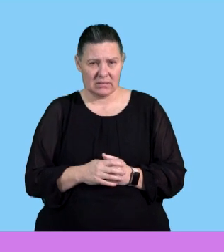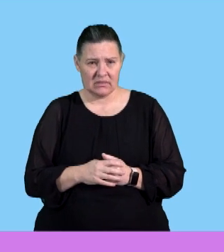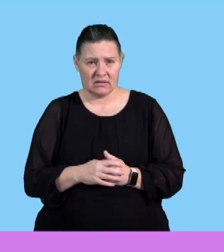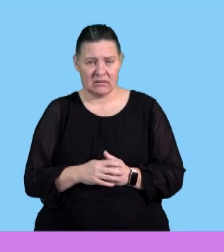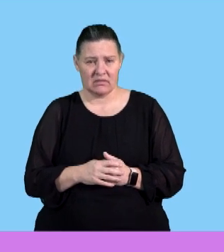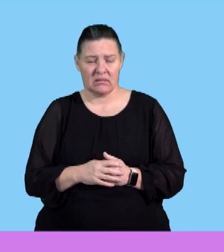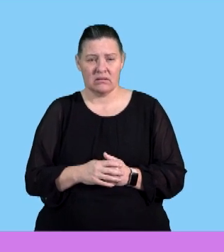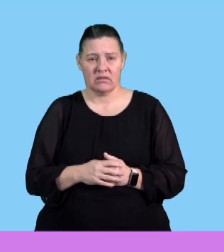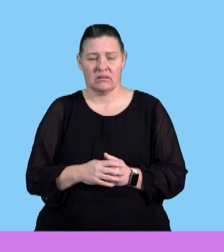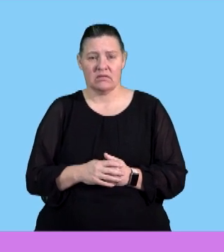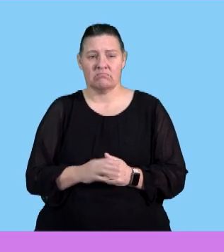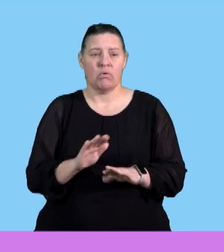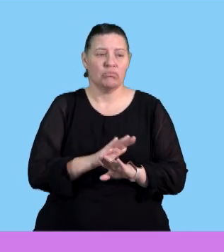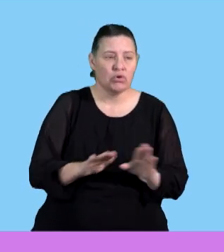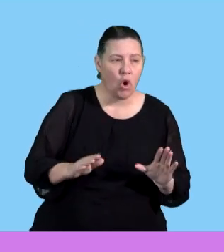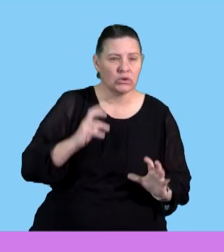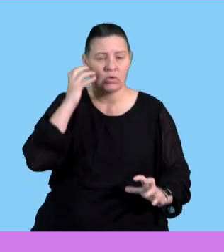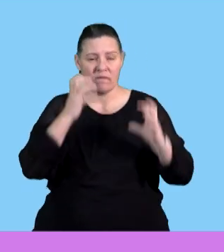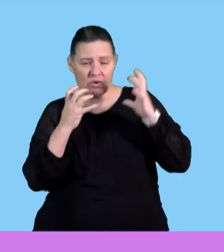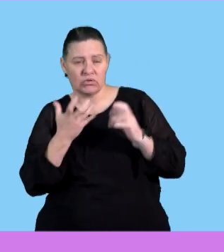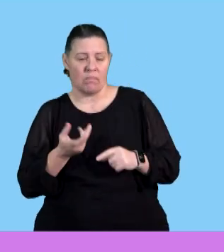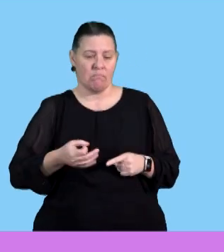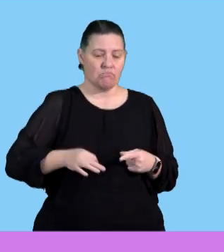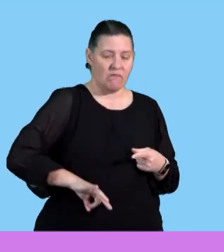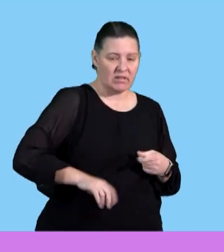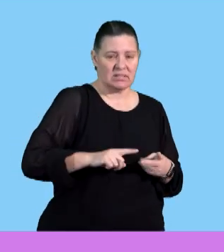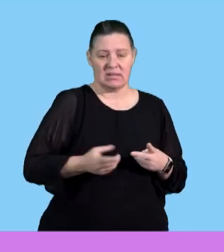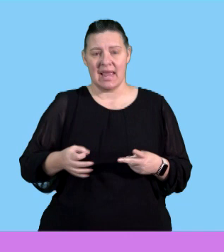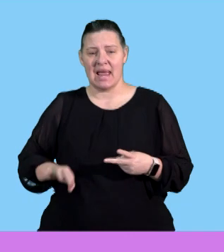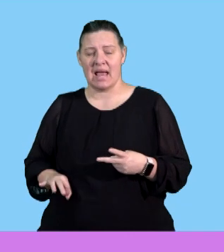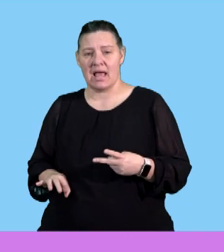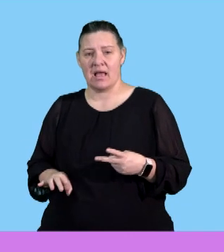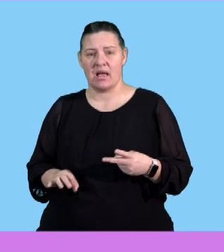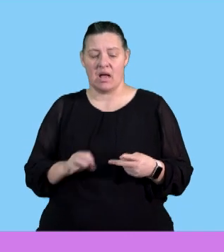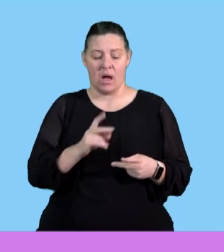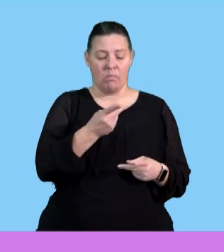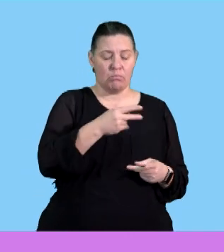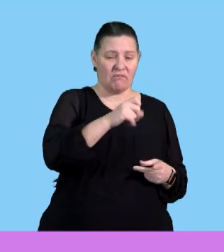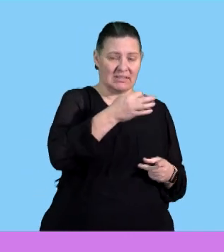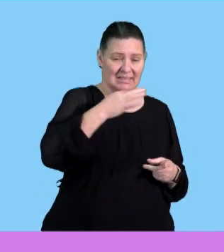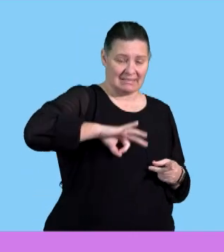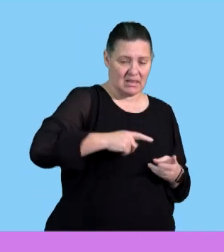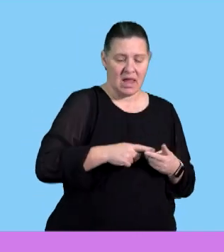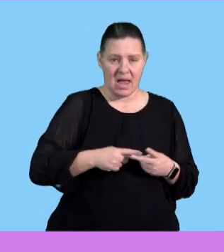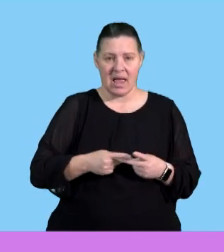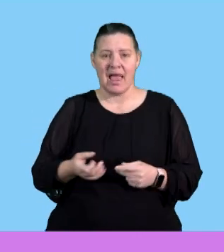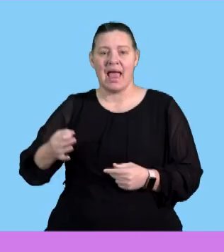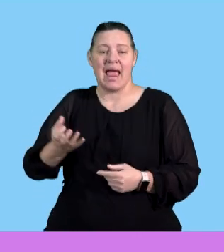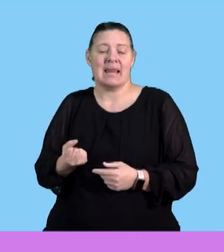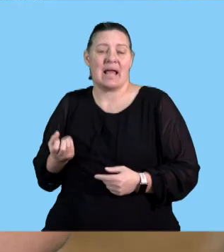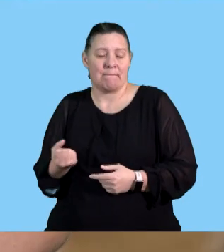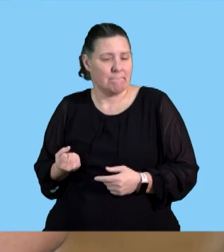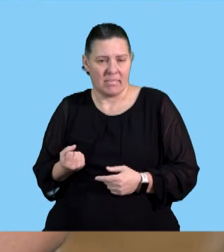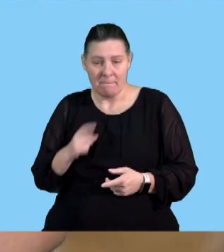one, we must not confuse profit with income. Remember, not